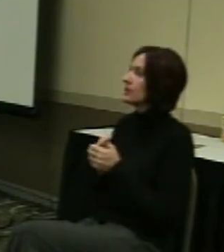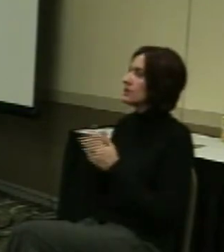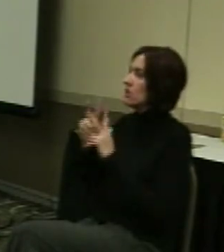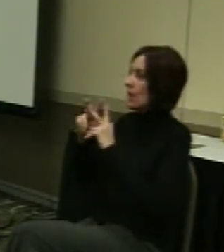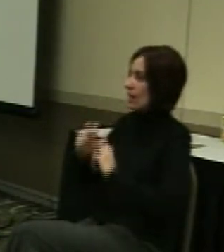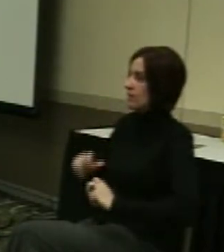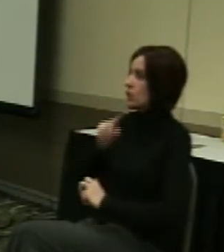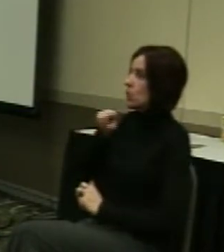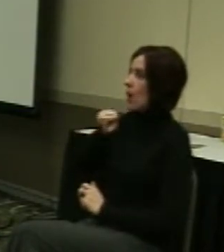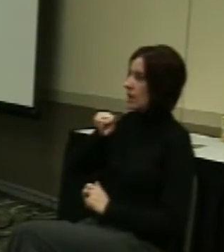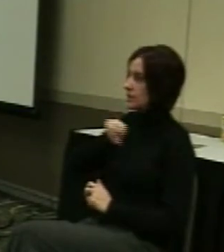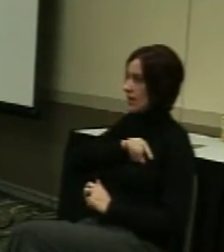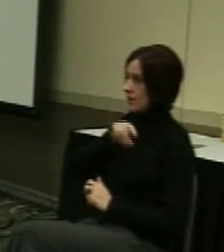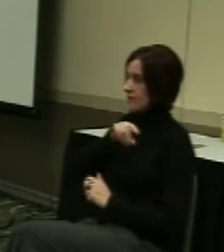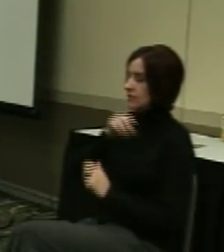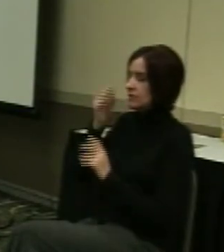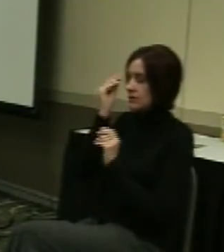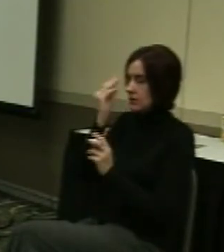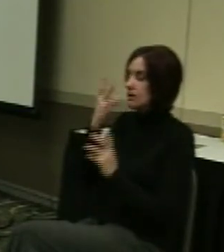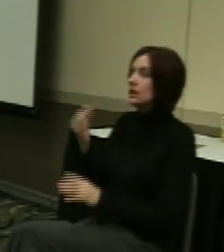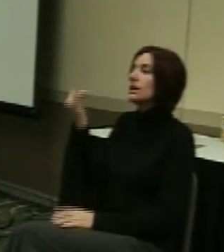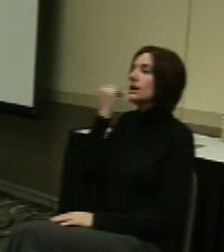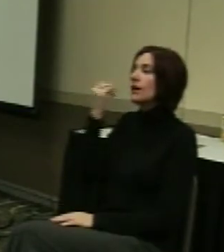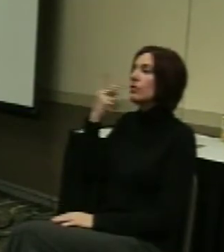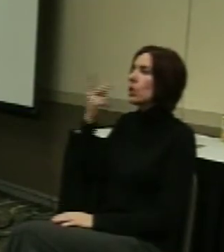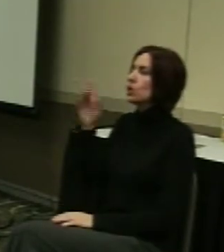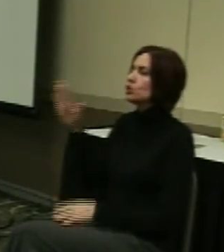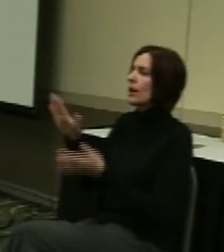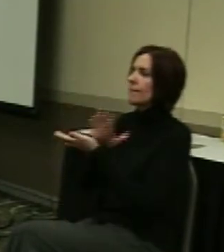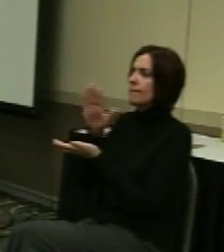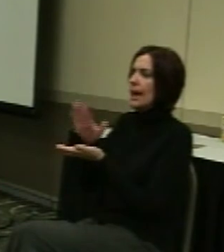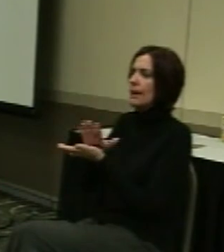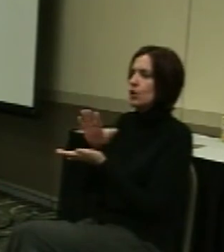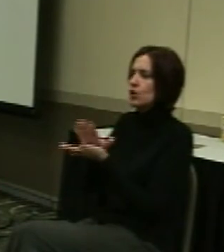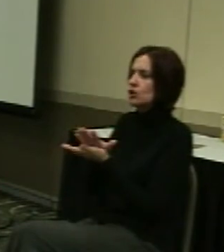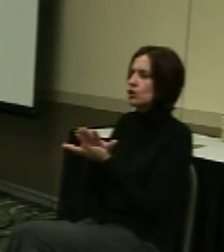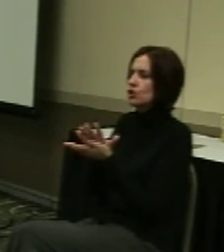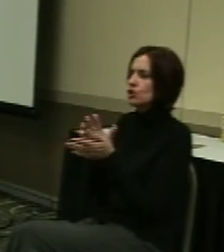qualitative information. If you look at your sheet that is,